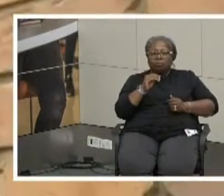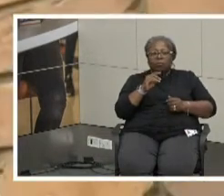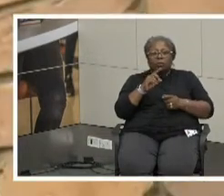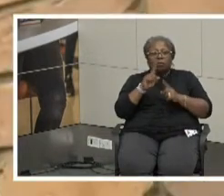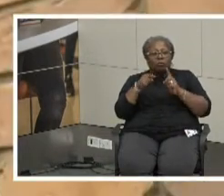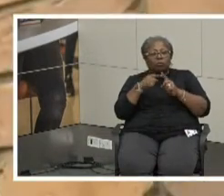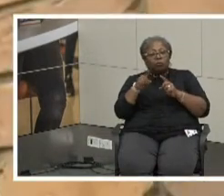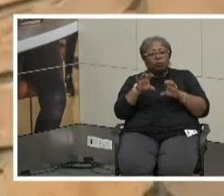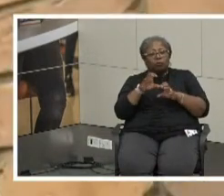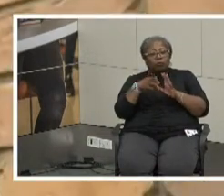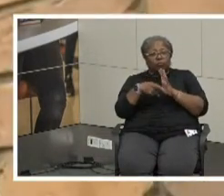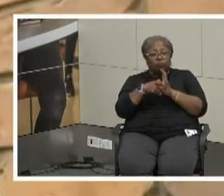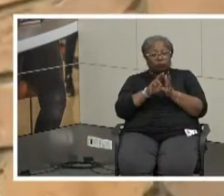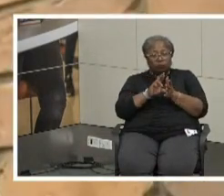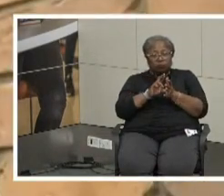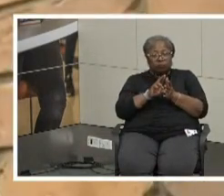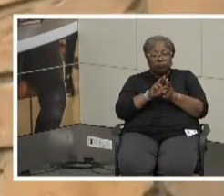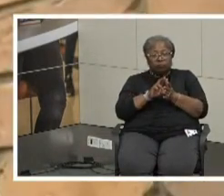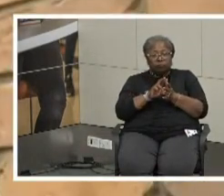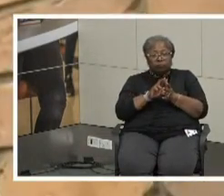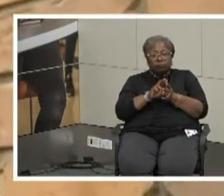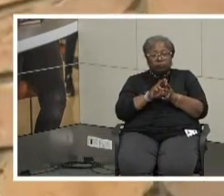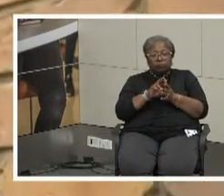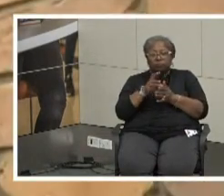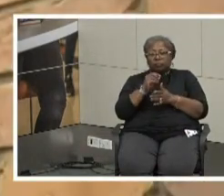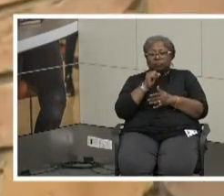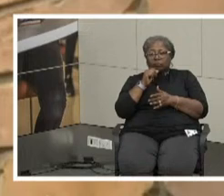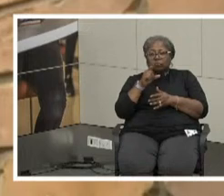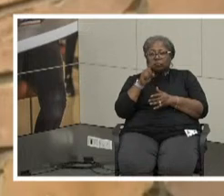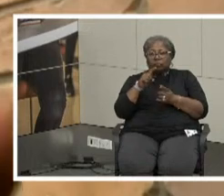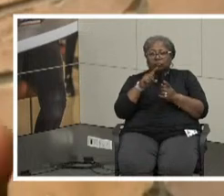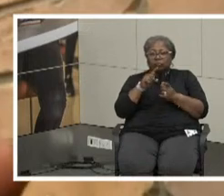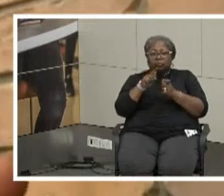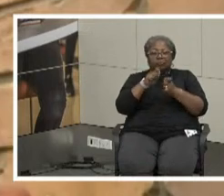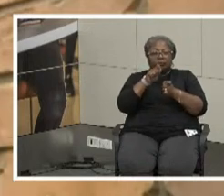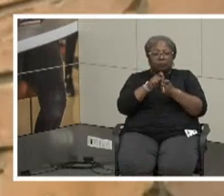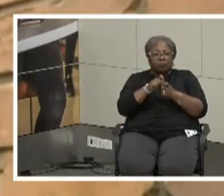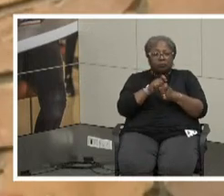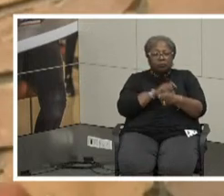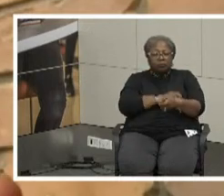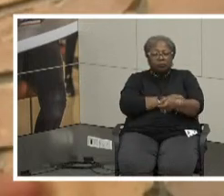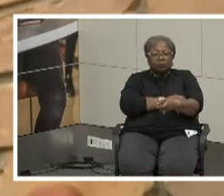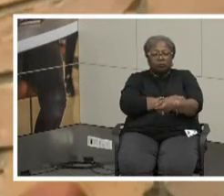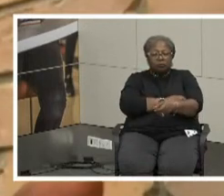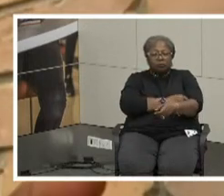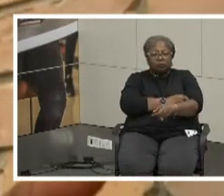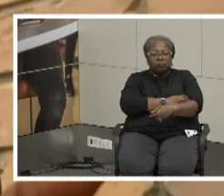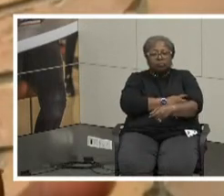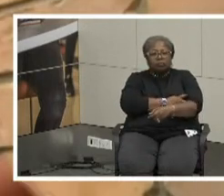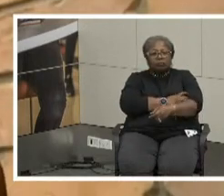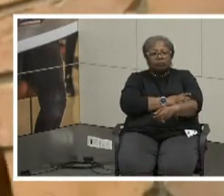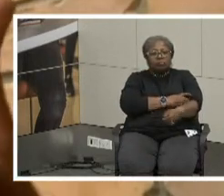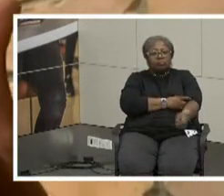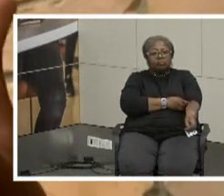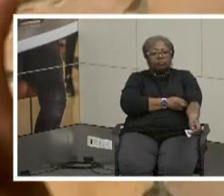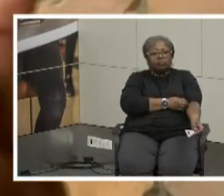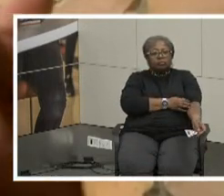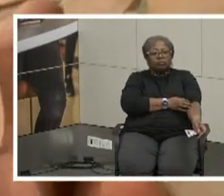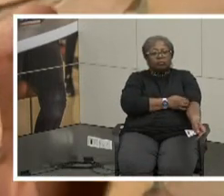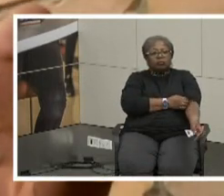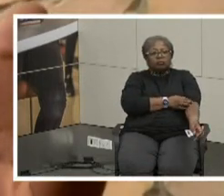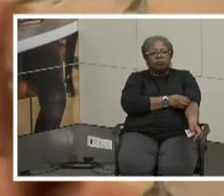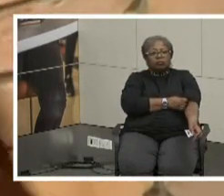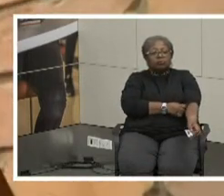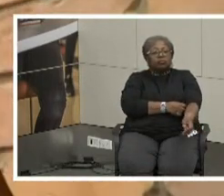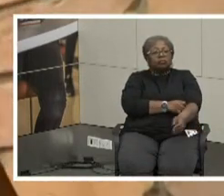do the review um and and I don't need the details but um I assume that that there's